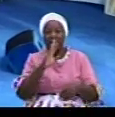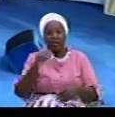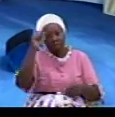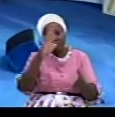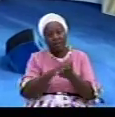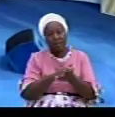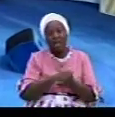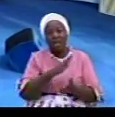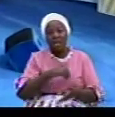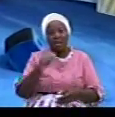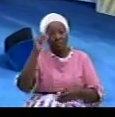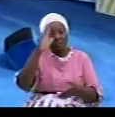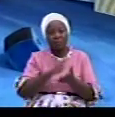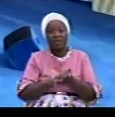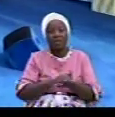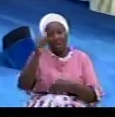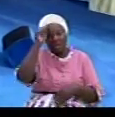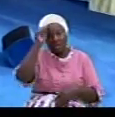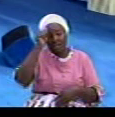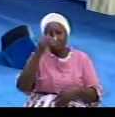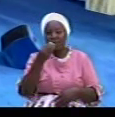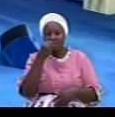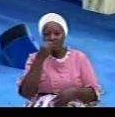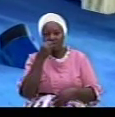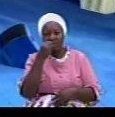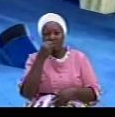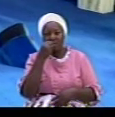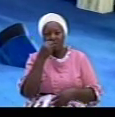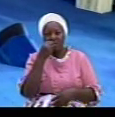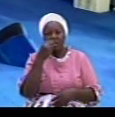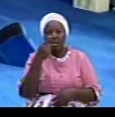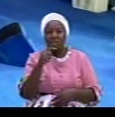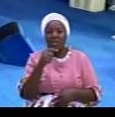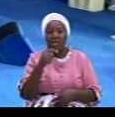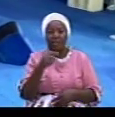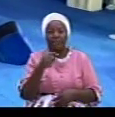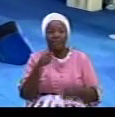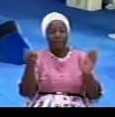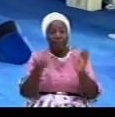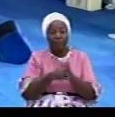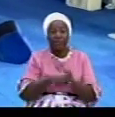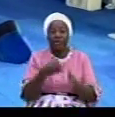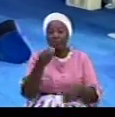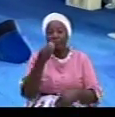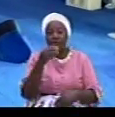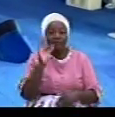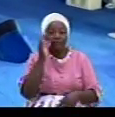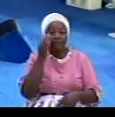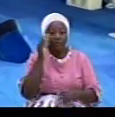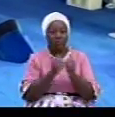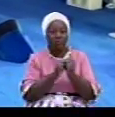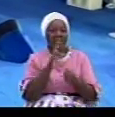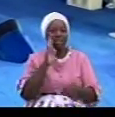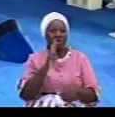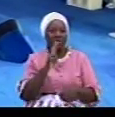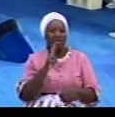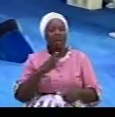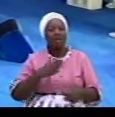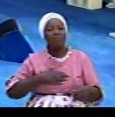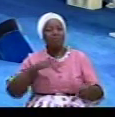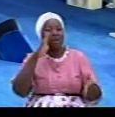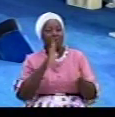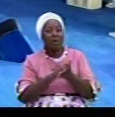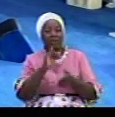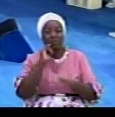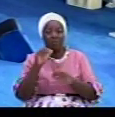Adam ate the forbidden fruit with her. My wife is doing it.